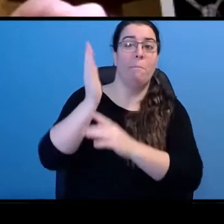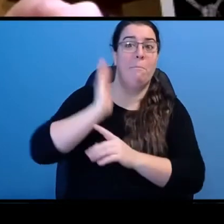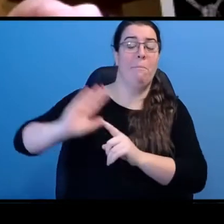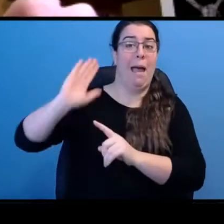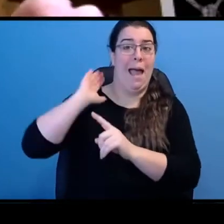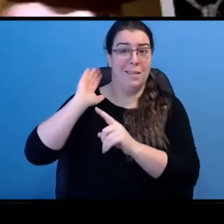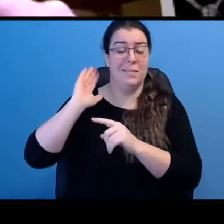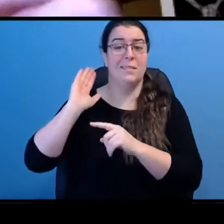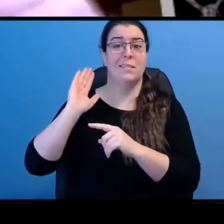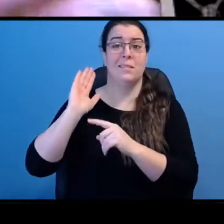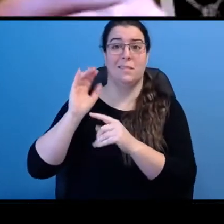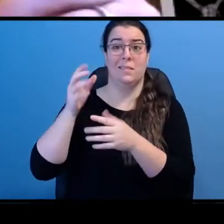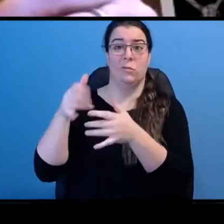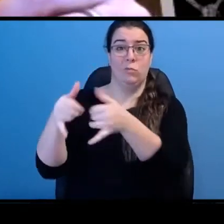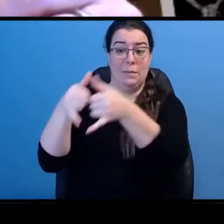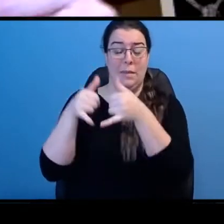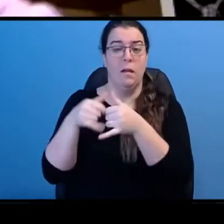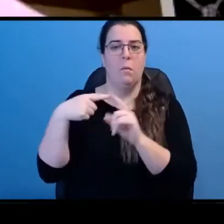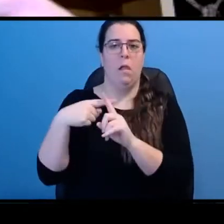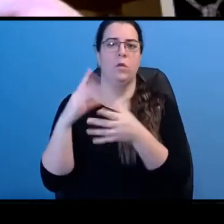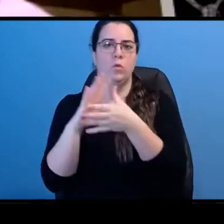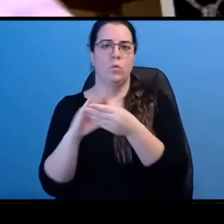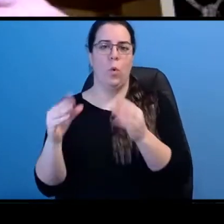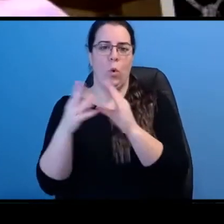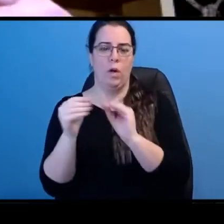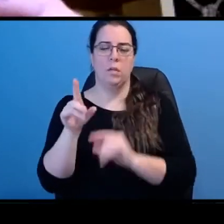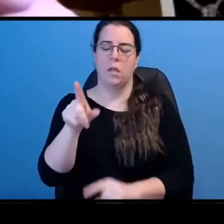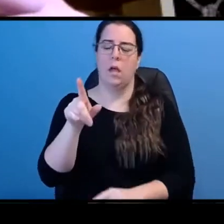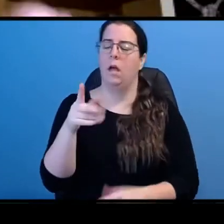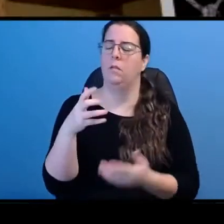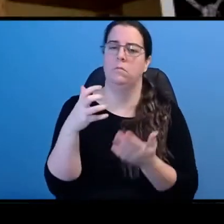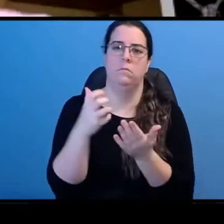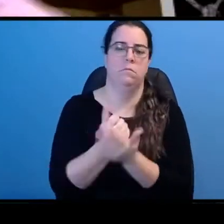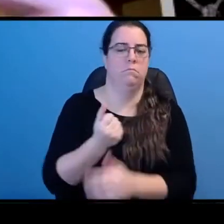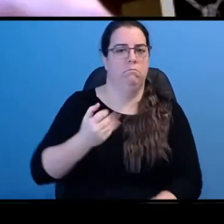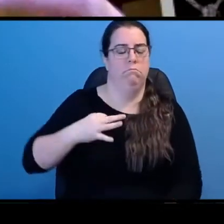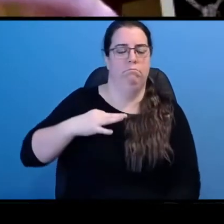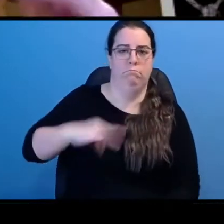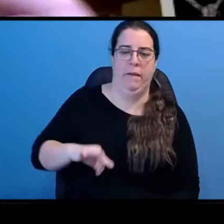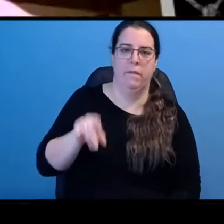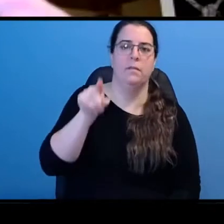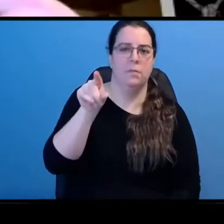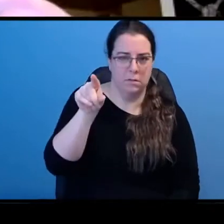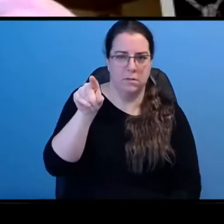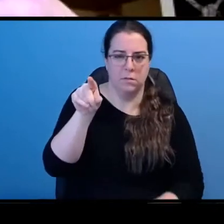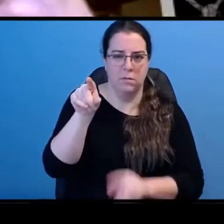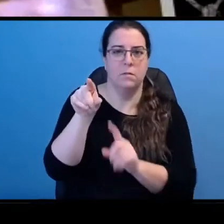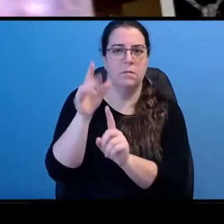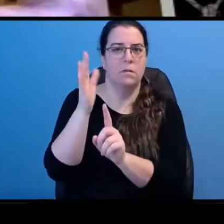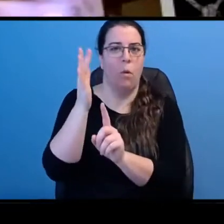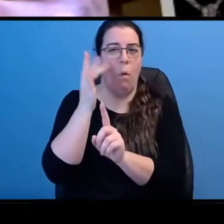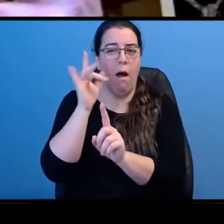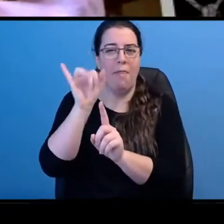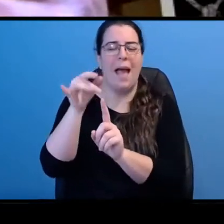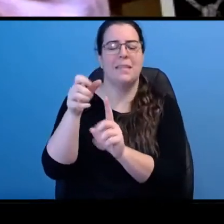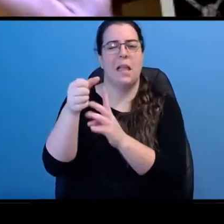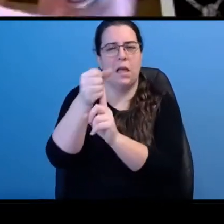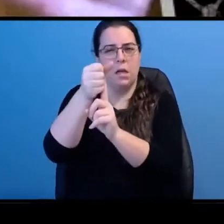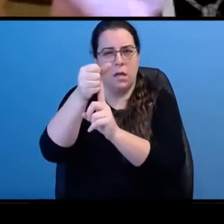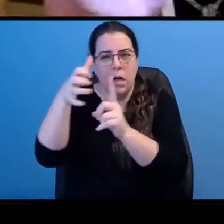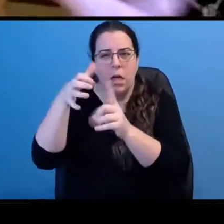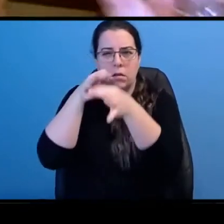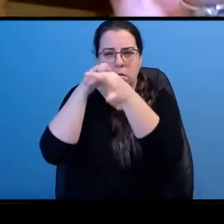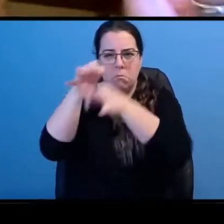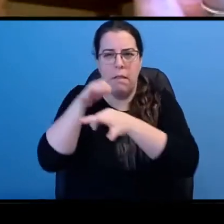how with some funders you can see who they've given money to. Well, this is that, but it's more in-depth. So that can be really great research to